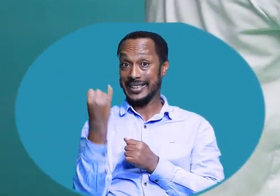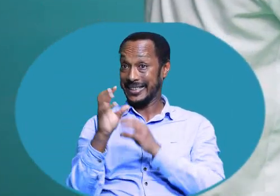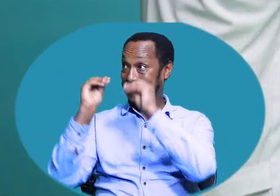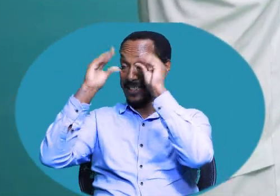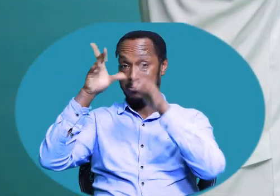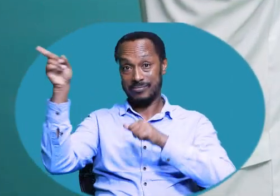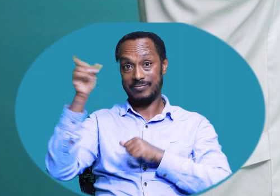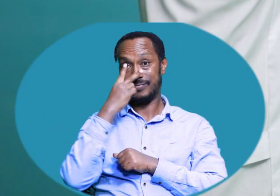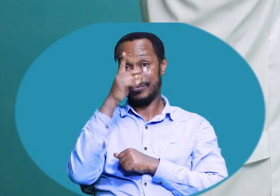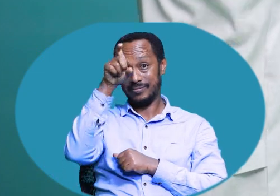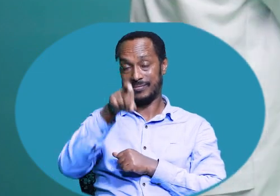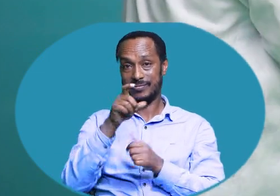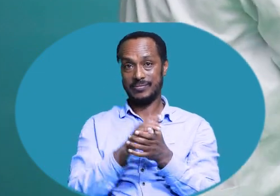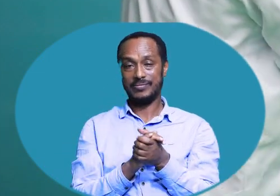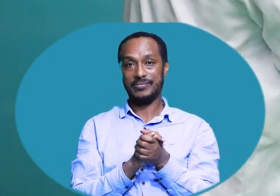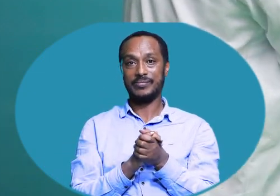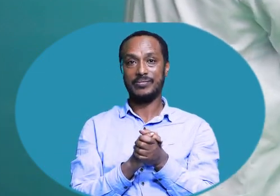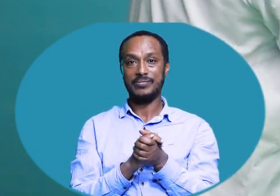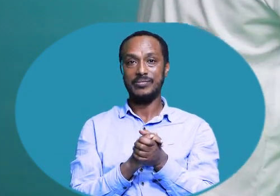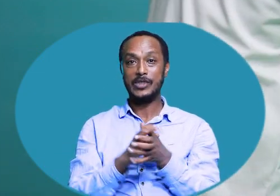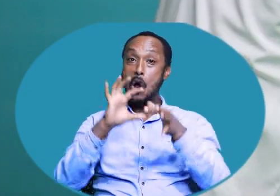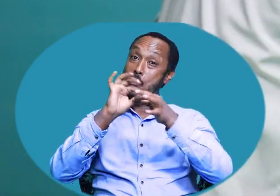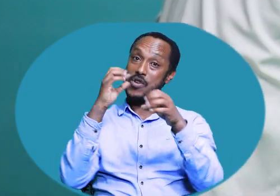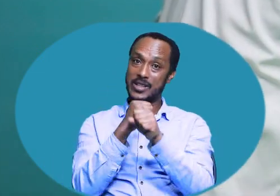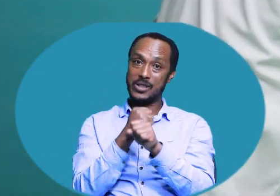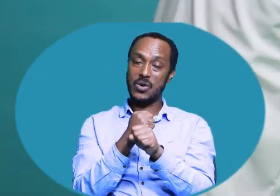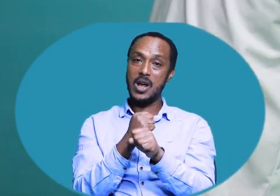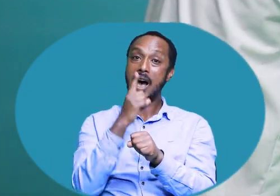O. How many surrounding atom? 2 hydrogen.